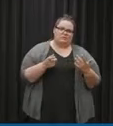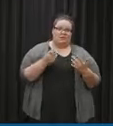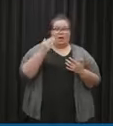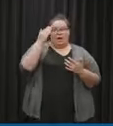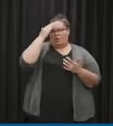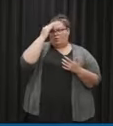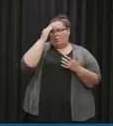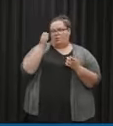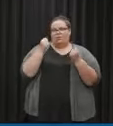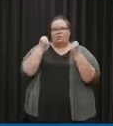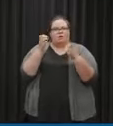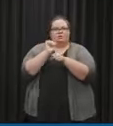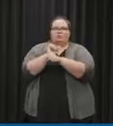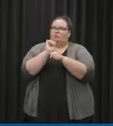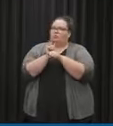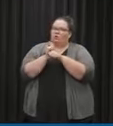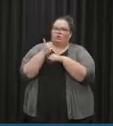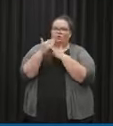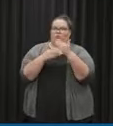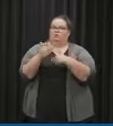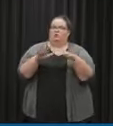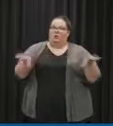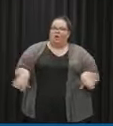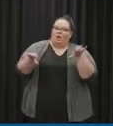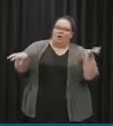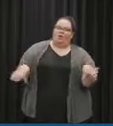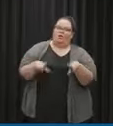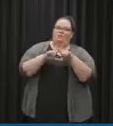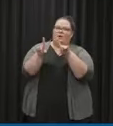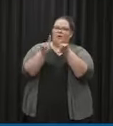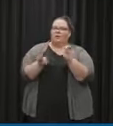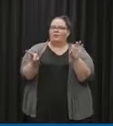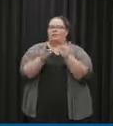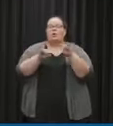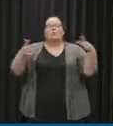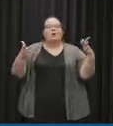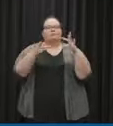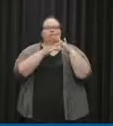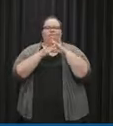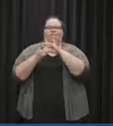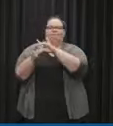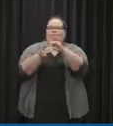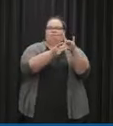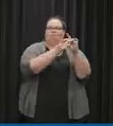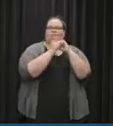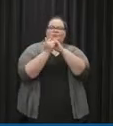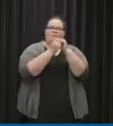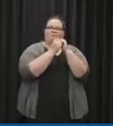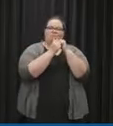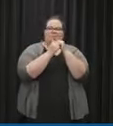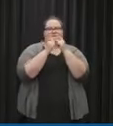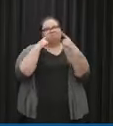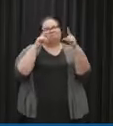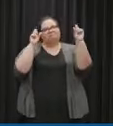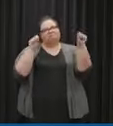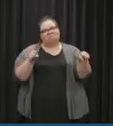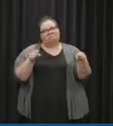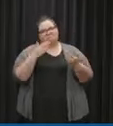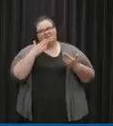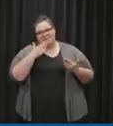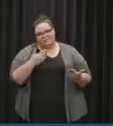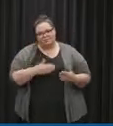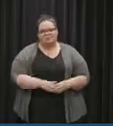have a lot of work ahead of us, but the best way to move forward is collaboratively and together, and I believe we can succeed. So thank you very much. Merci